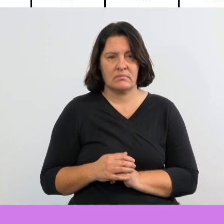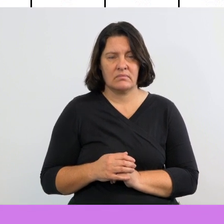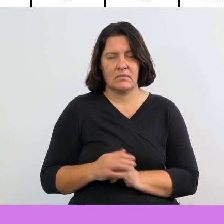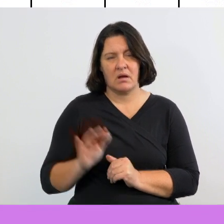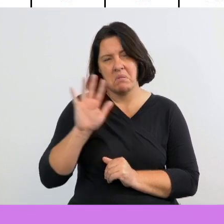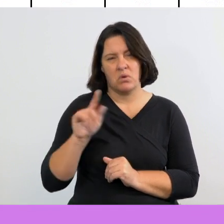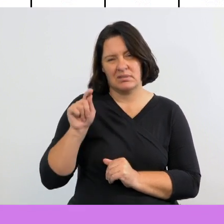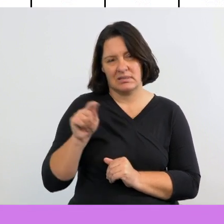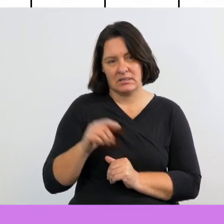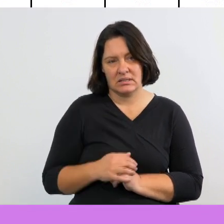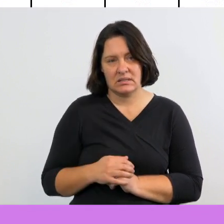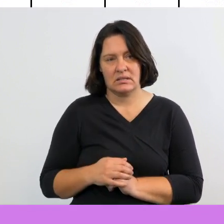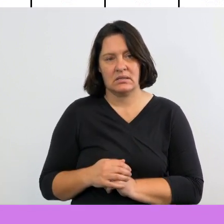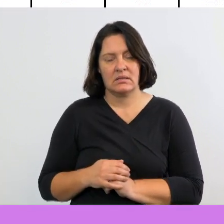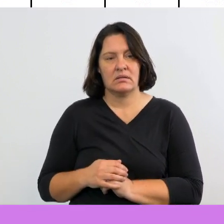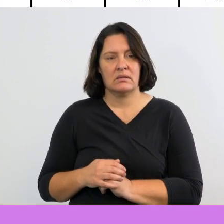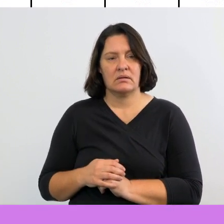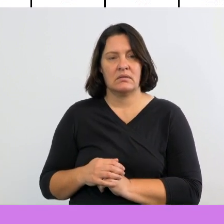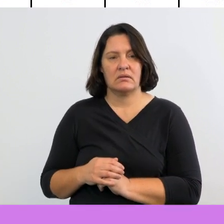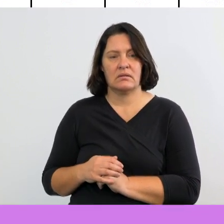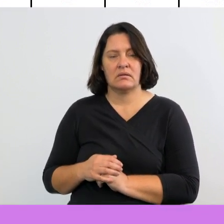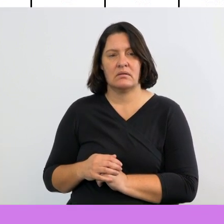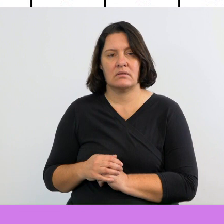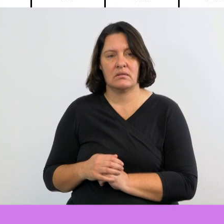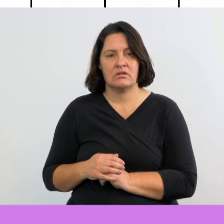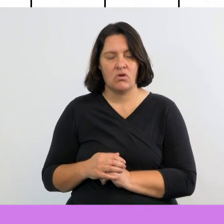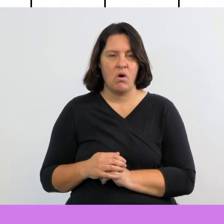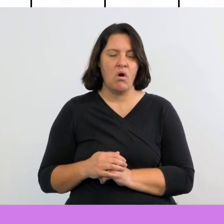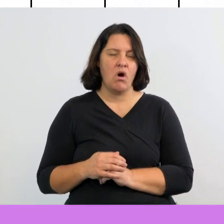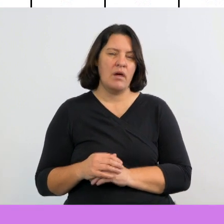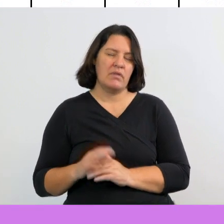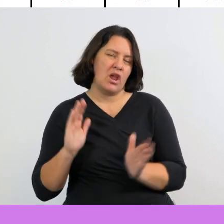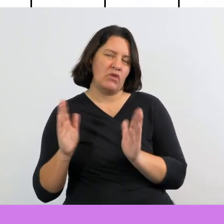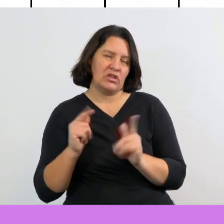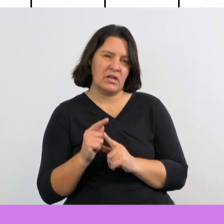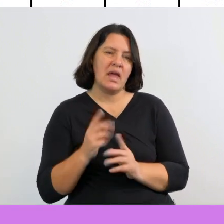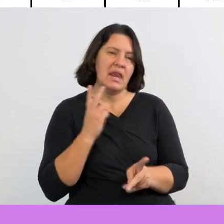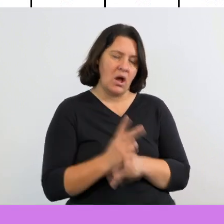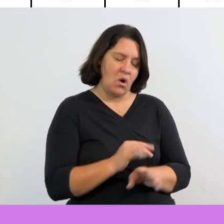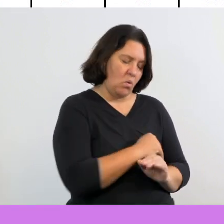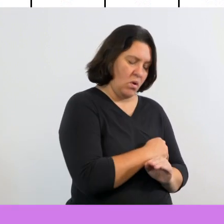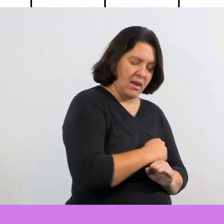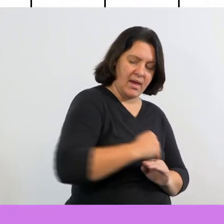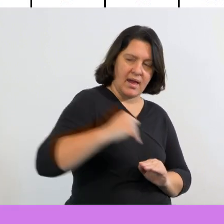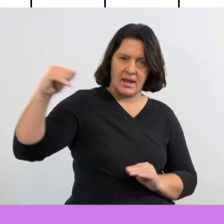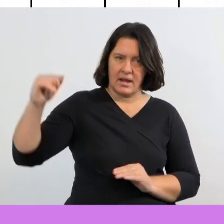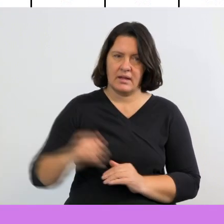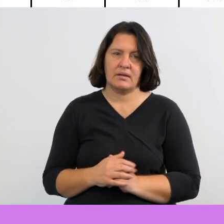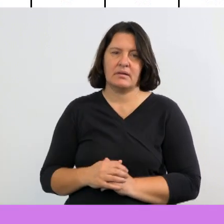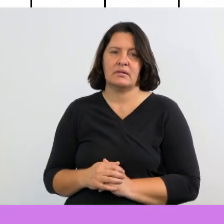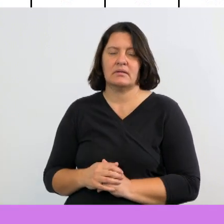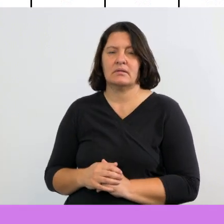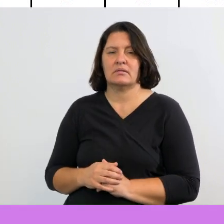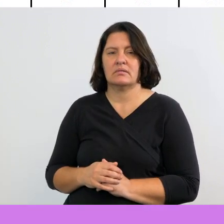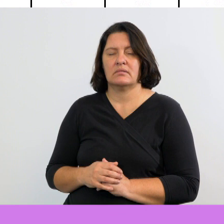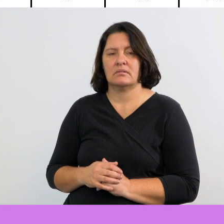580. So it's going to be around about there. Okay, so more or less in that range. So after that, I'm going to quickly